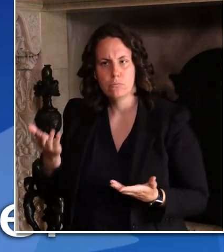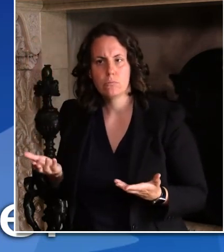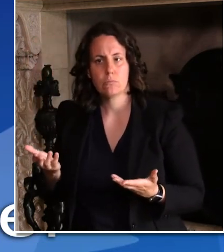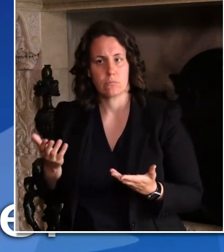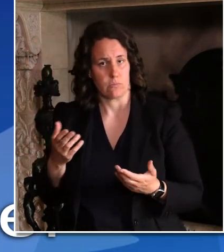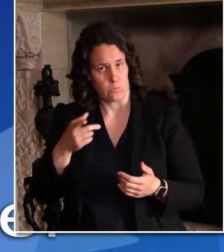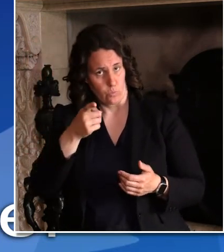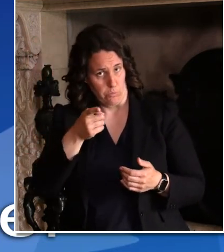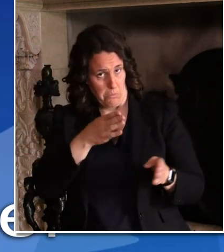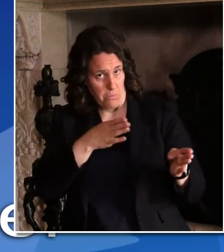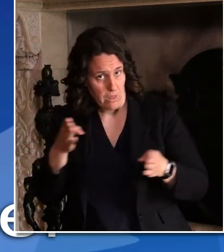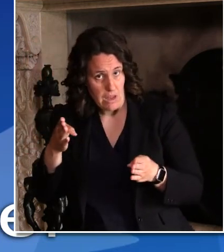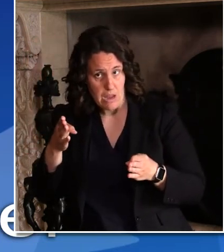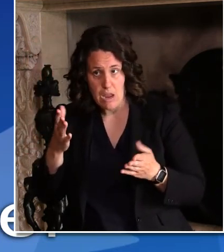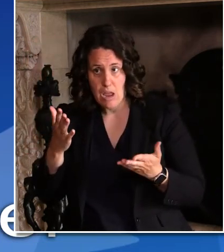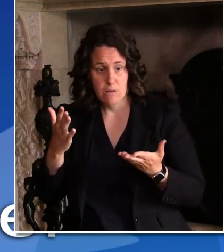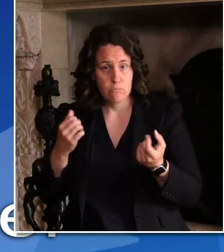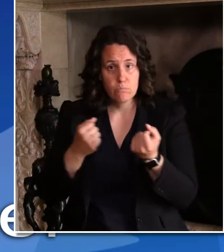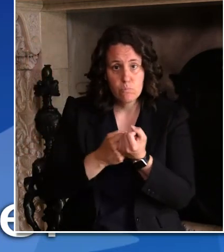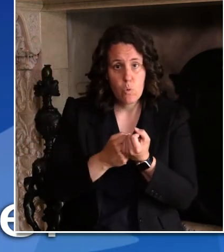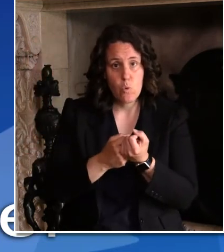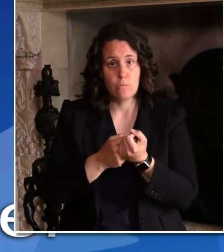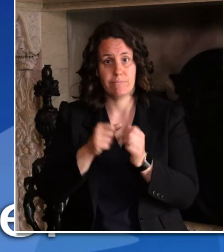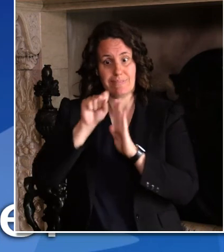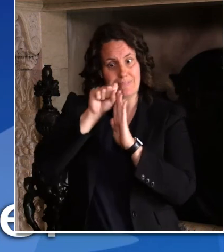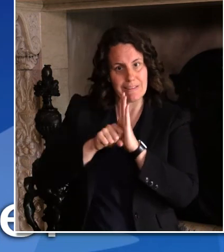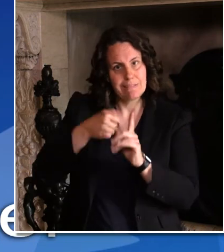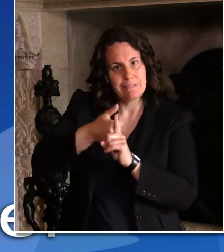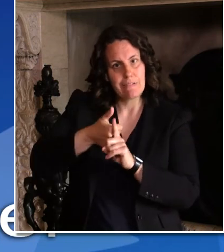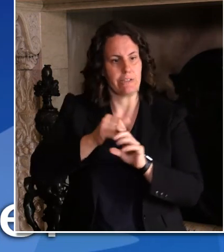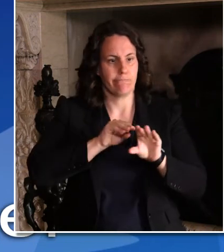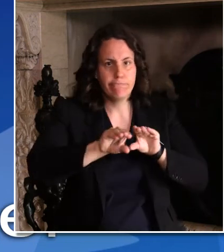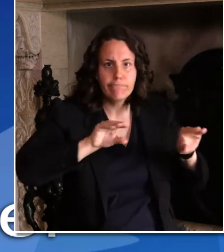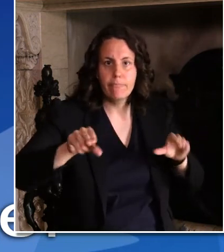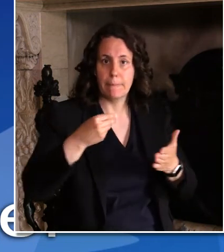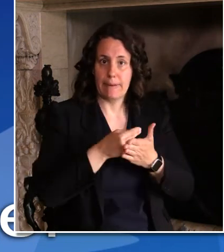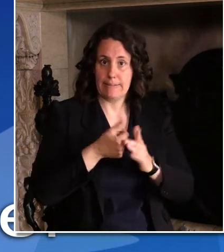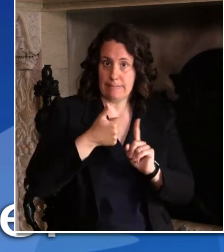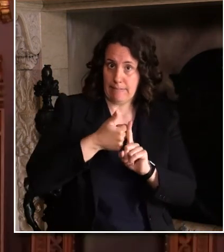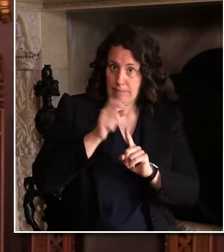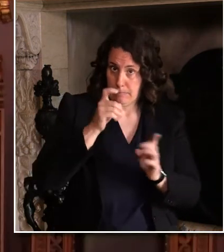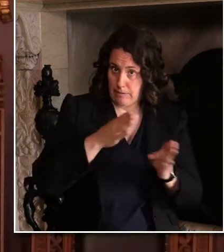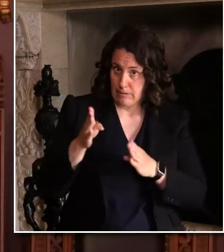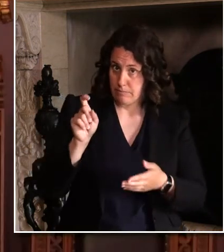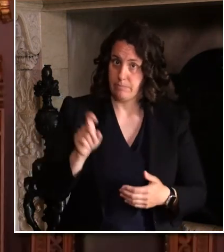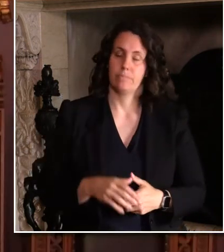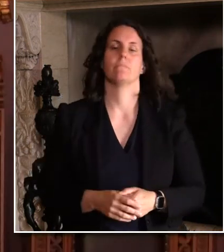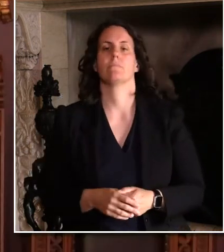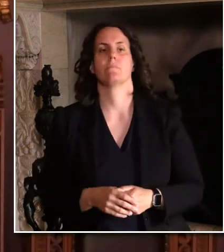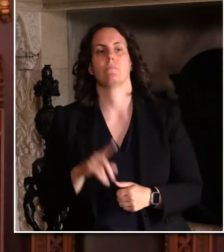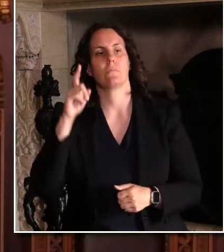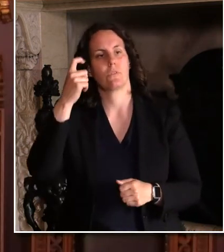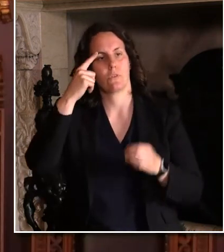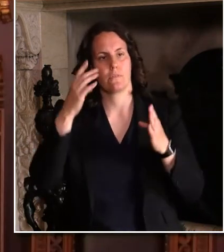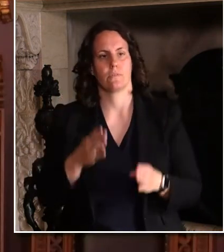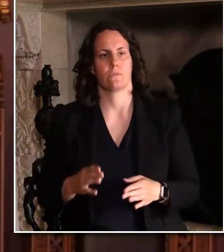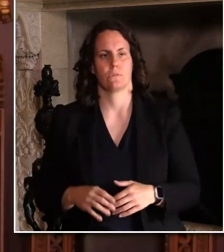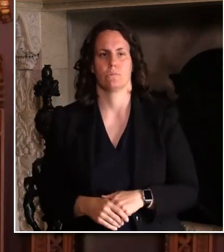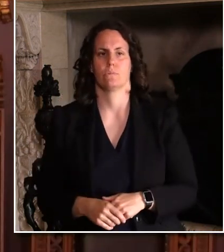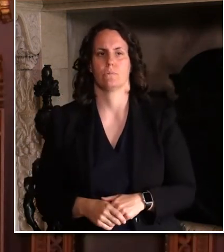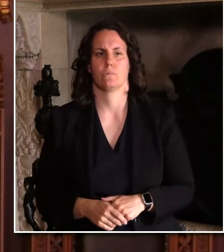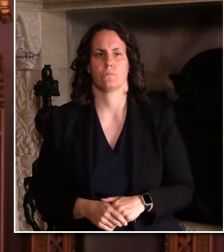any state assistance to head to these providers? Well, certainly, I